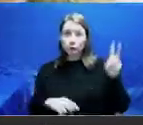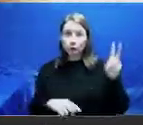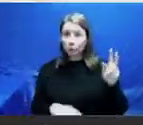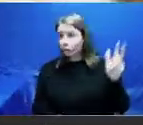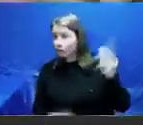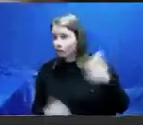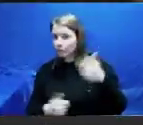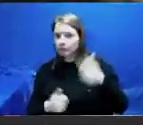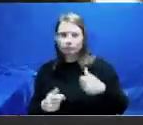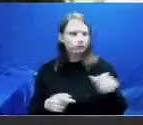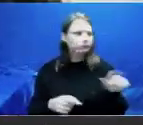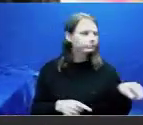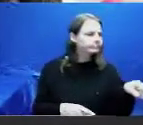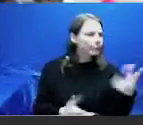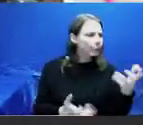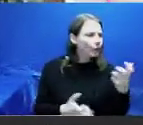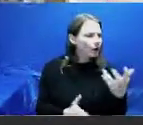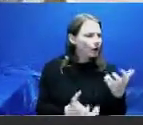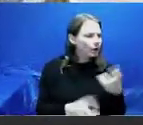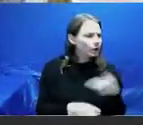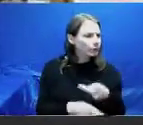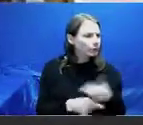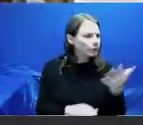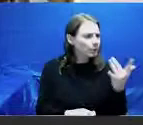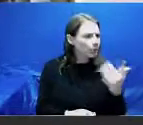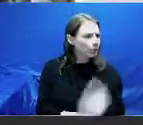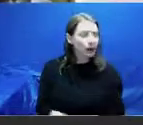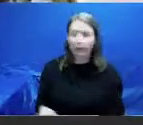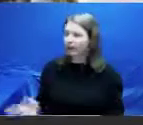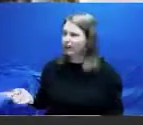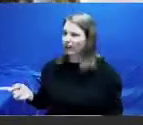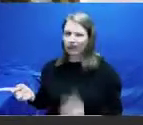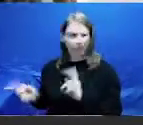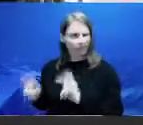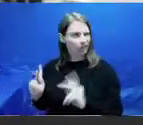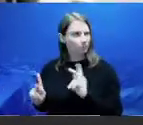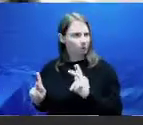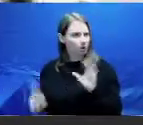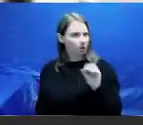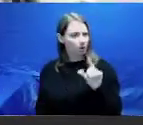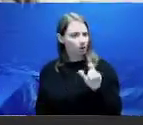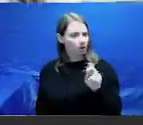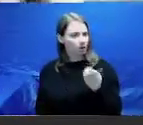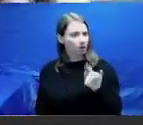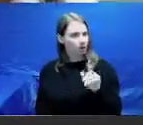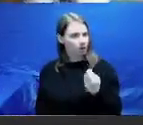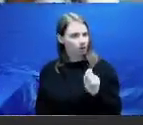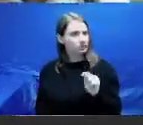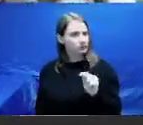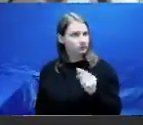it? Because they're the ones that came and they planted the tobacco for the profit. Okay.